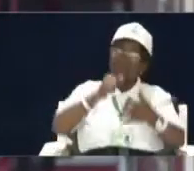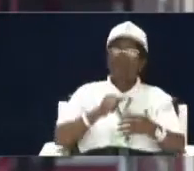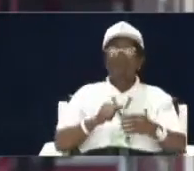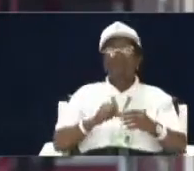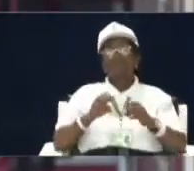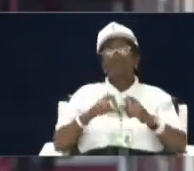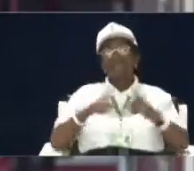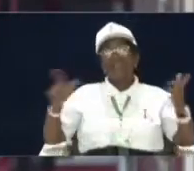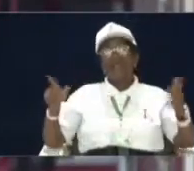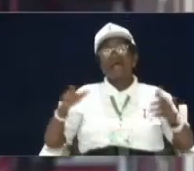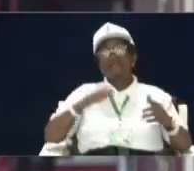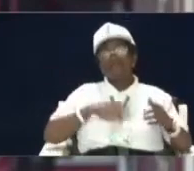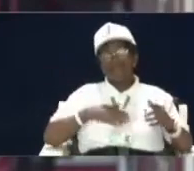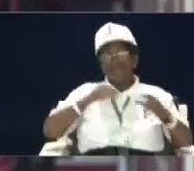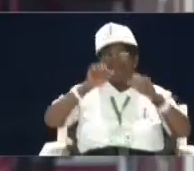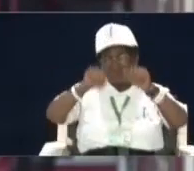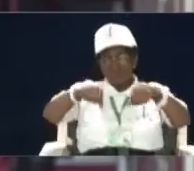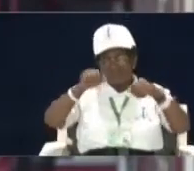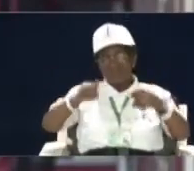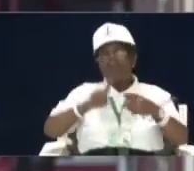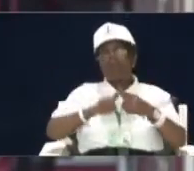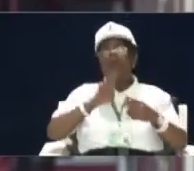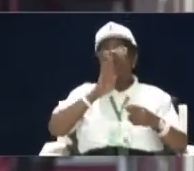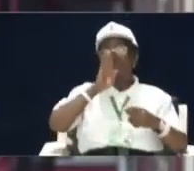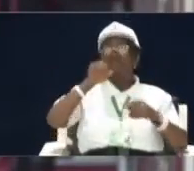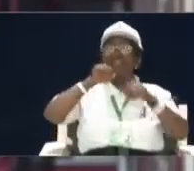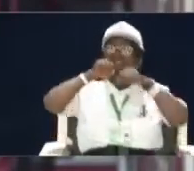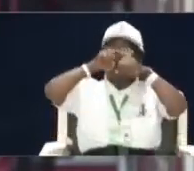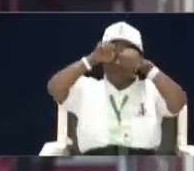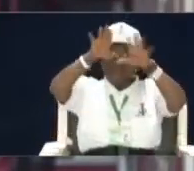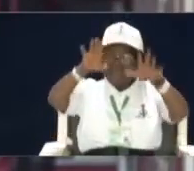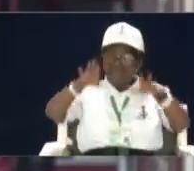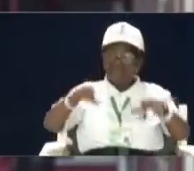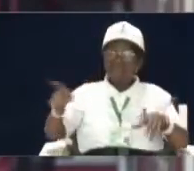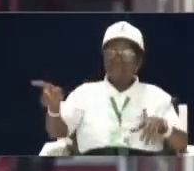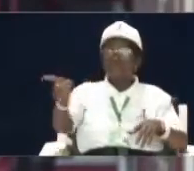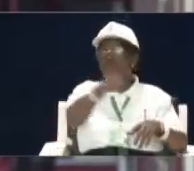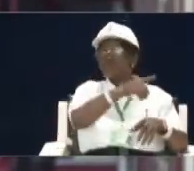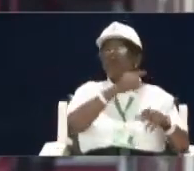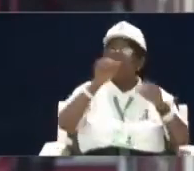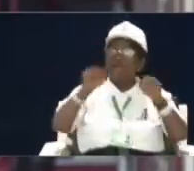Enlarge my capacity to be blessed so I can be a blessing